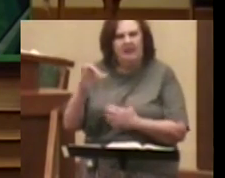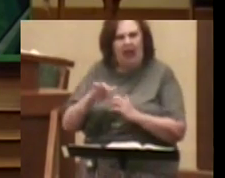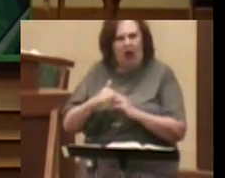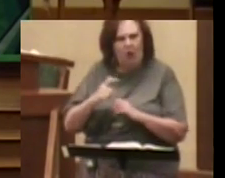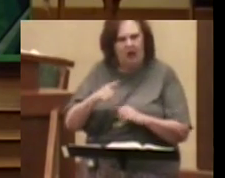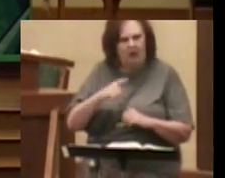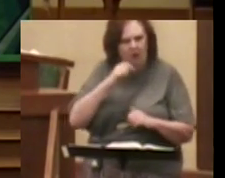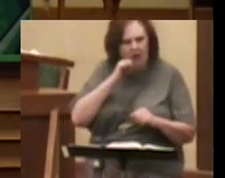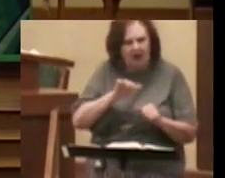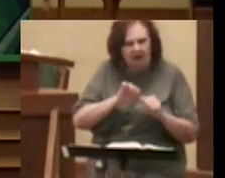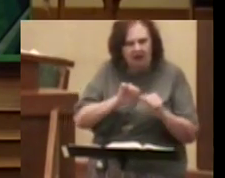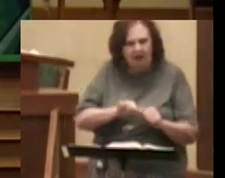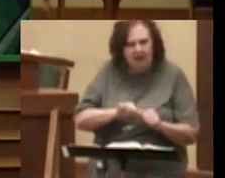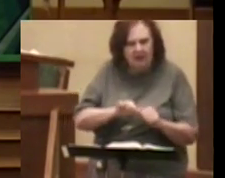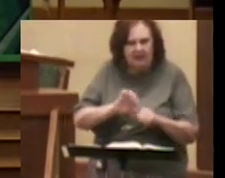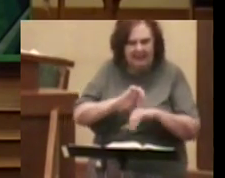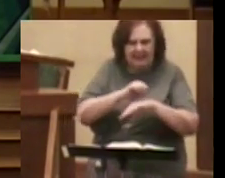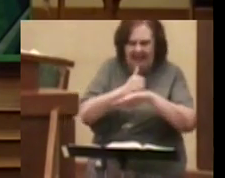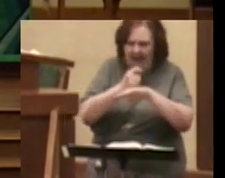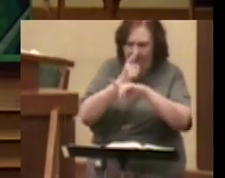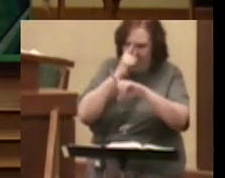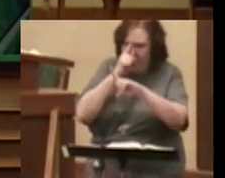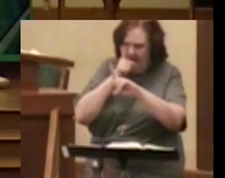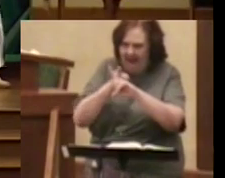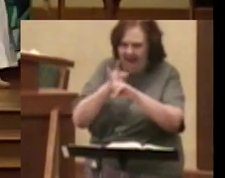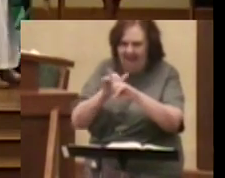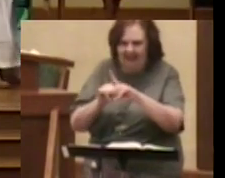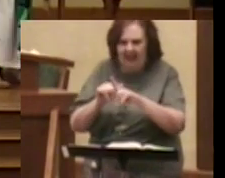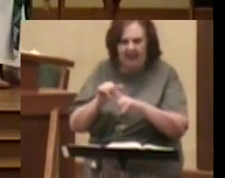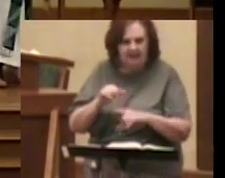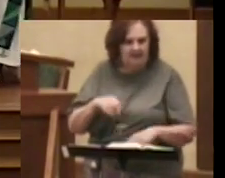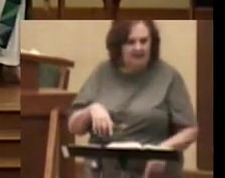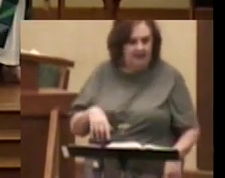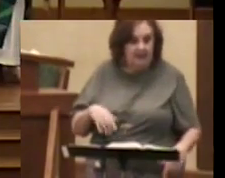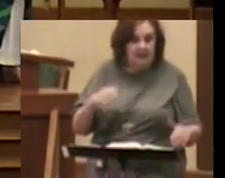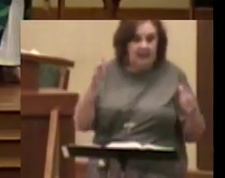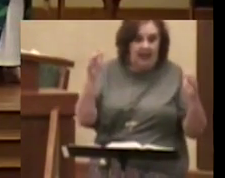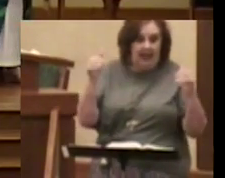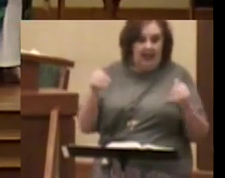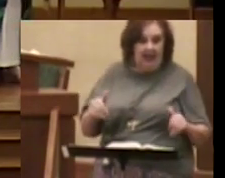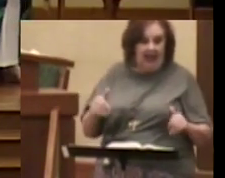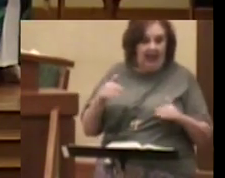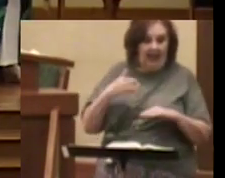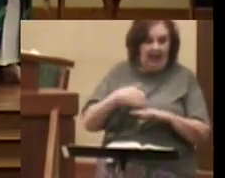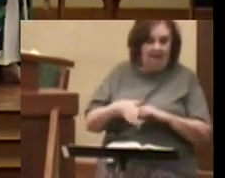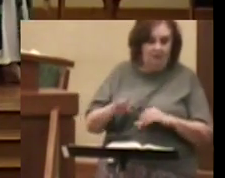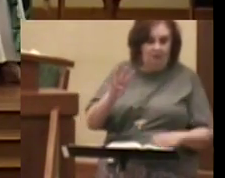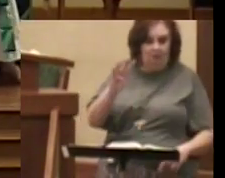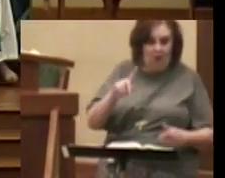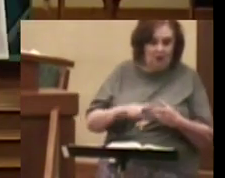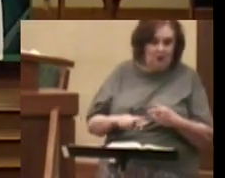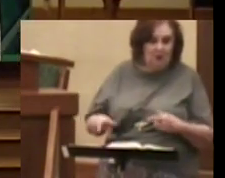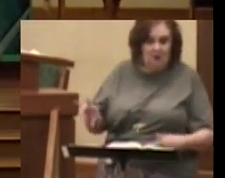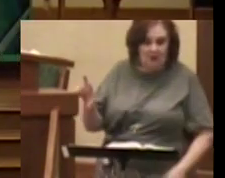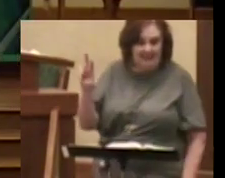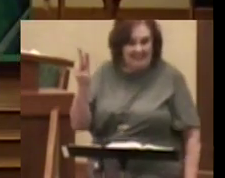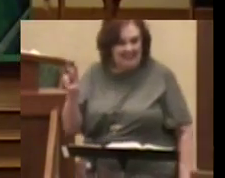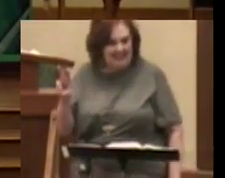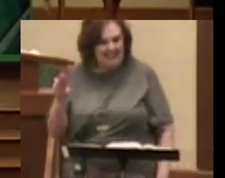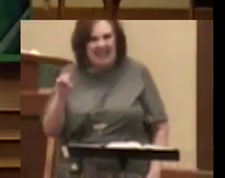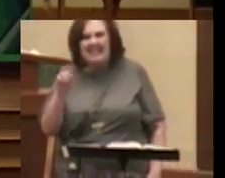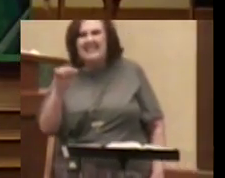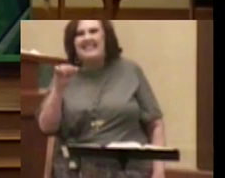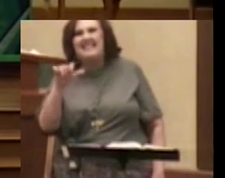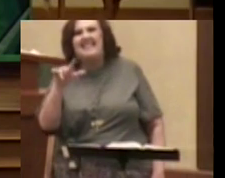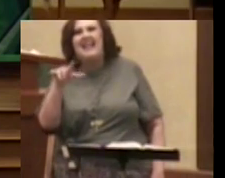he set his mind first on that? Well, I invite you to look at the verses that follow in 4-6. David says he